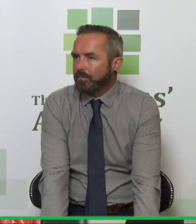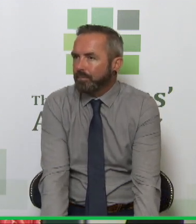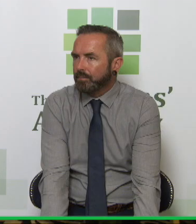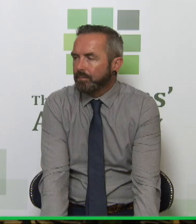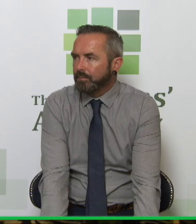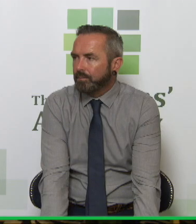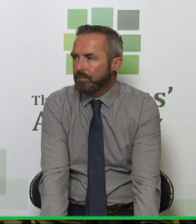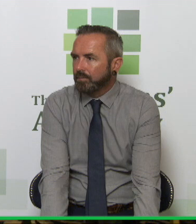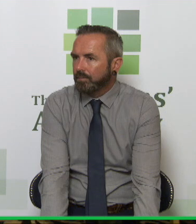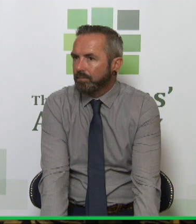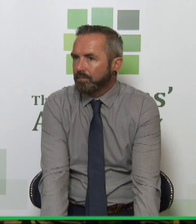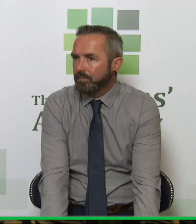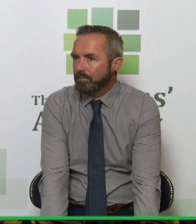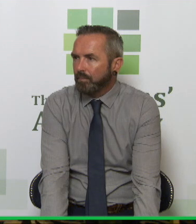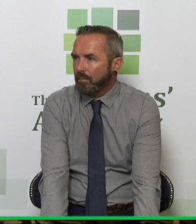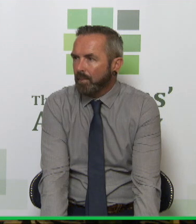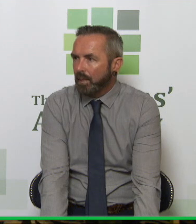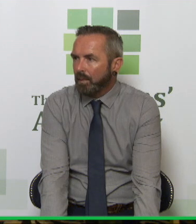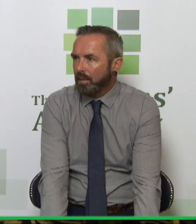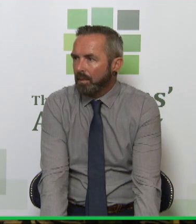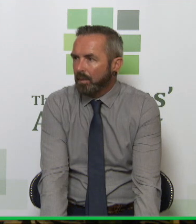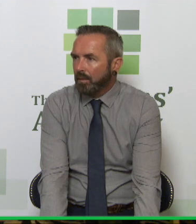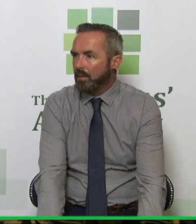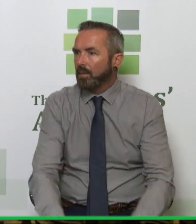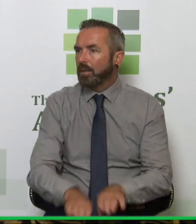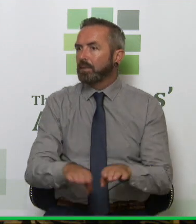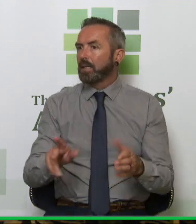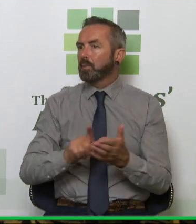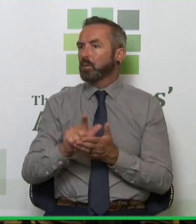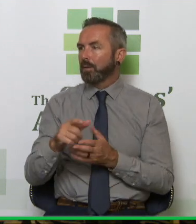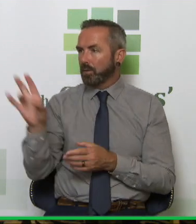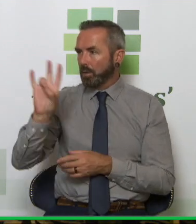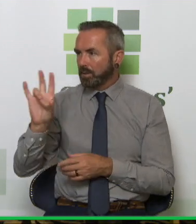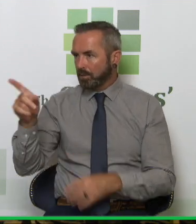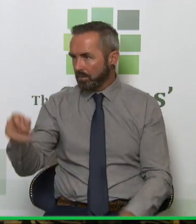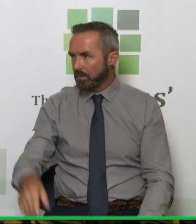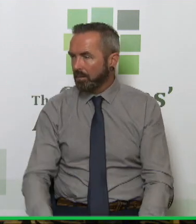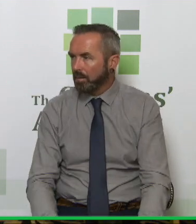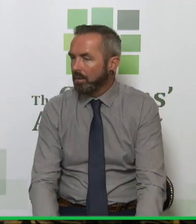hands? Yeah. Okay, can we just start table 12, please?